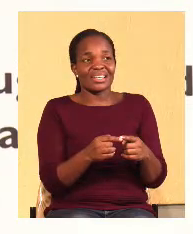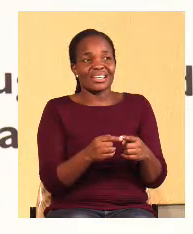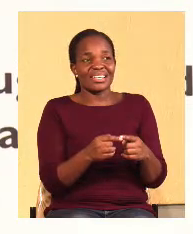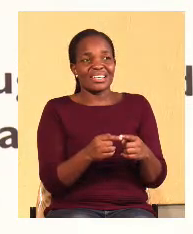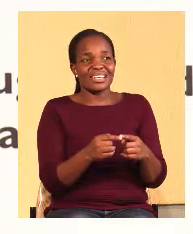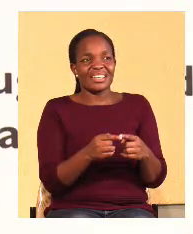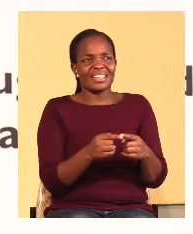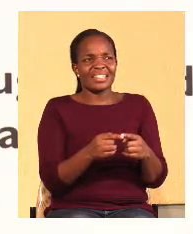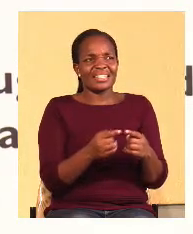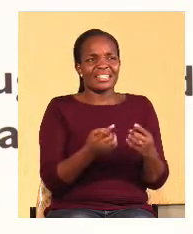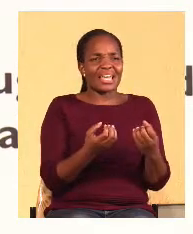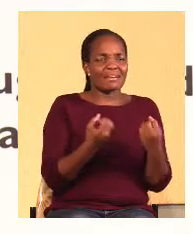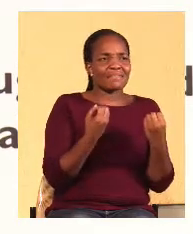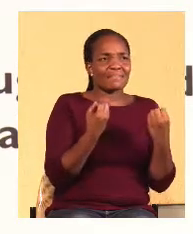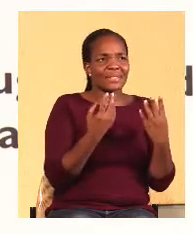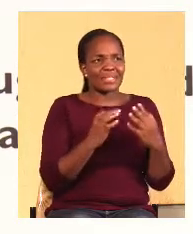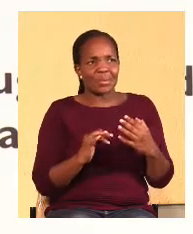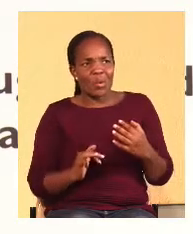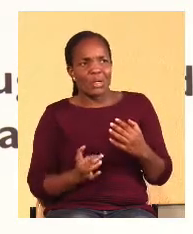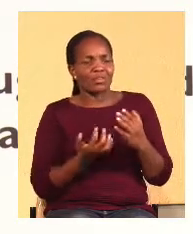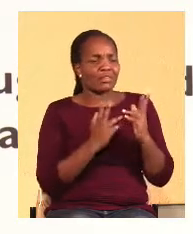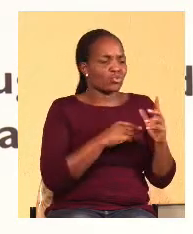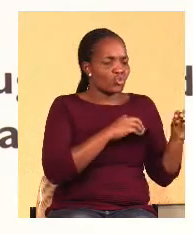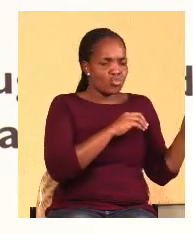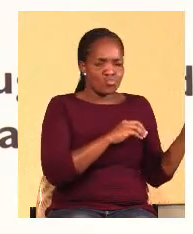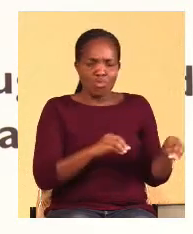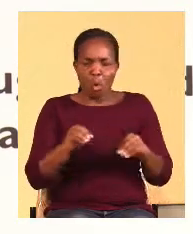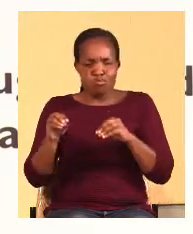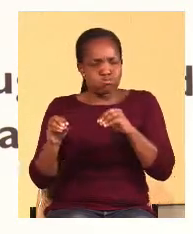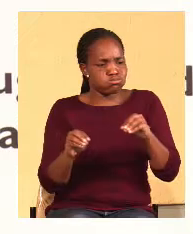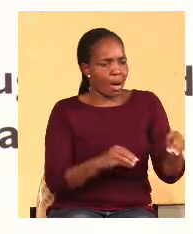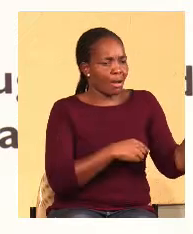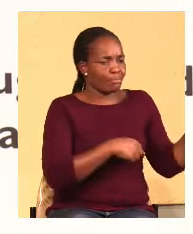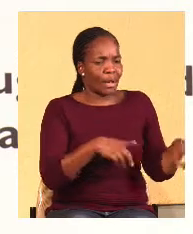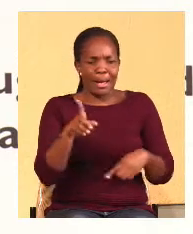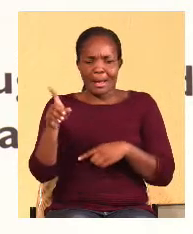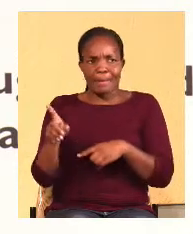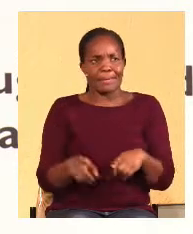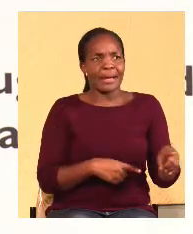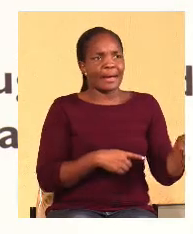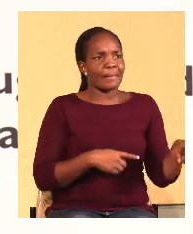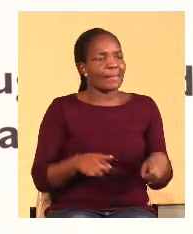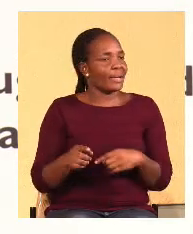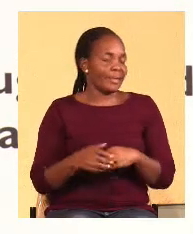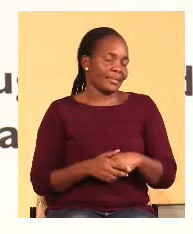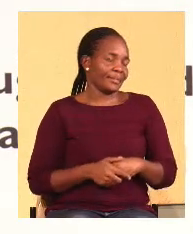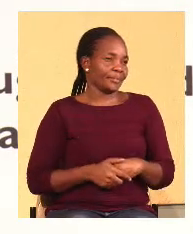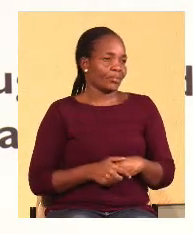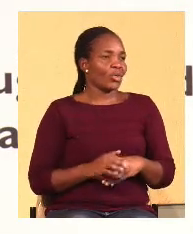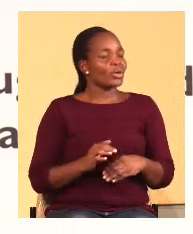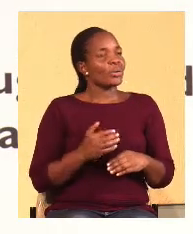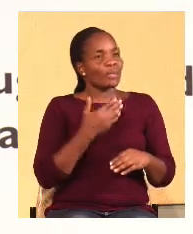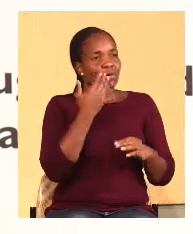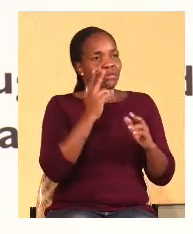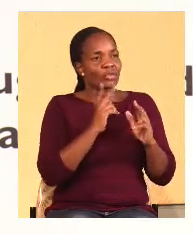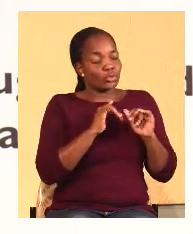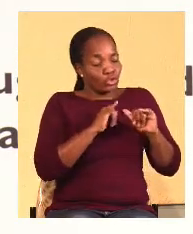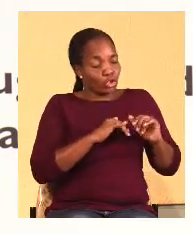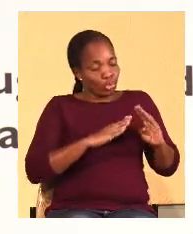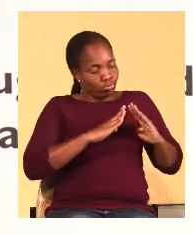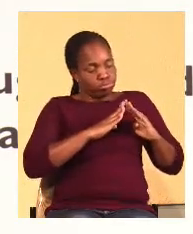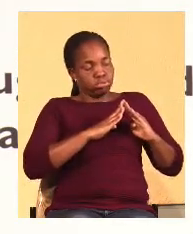overwhelmed with requests and people moving up and down, is we want people to be confined to their